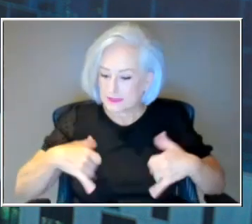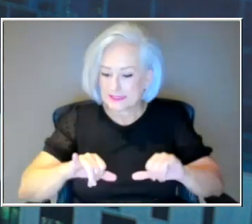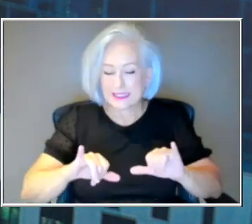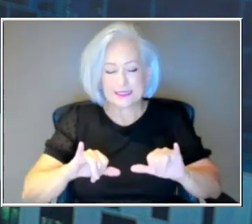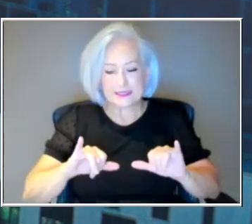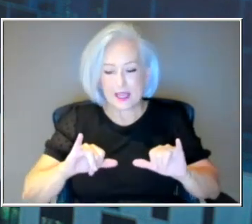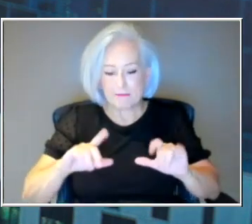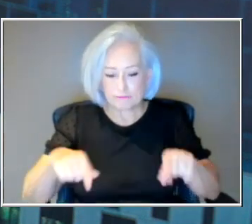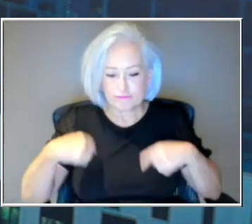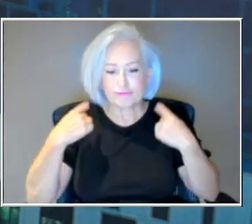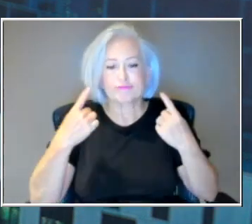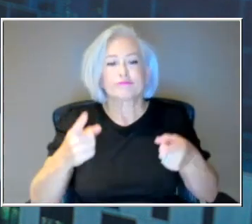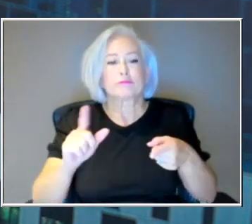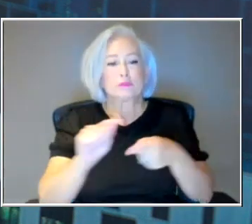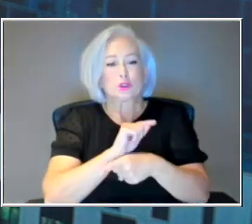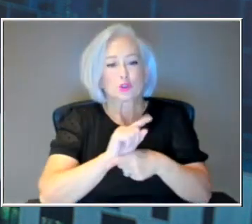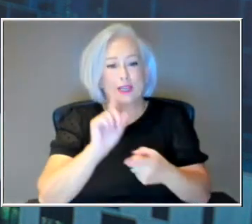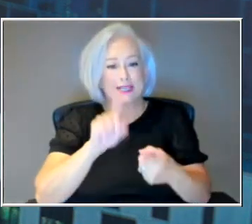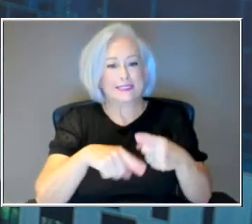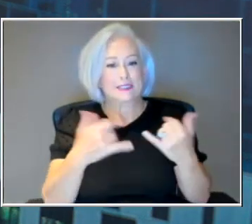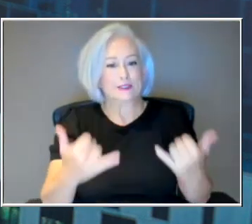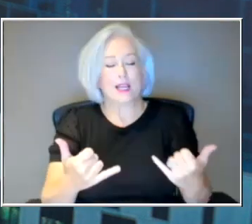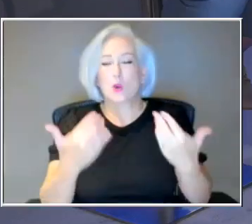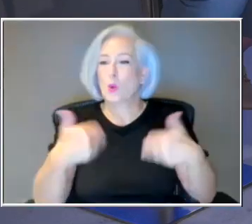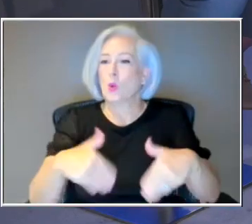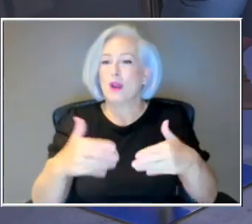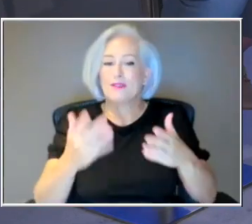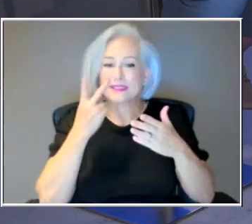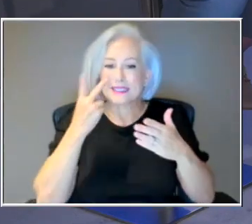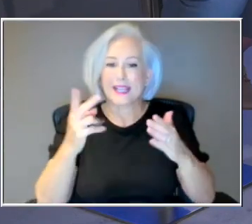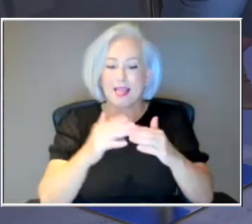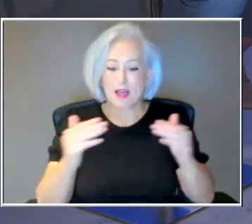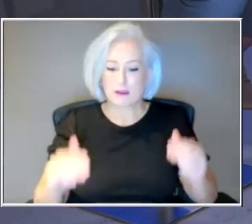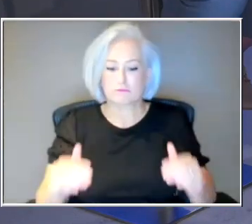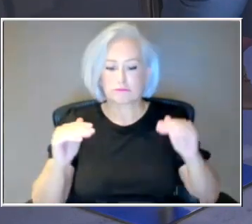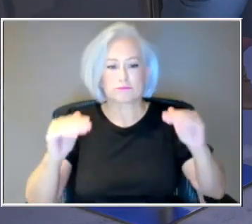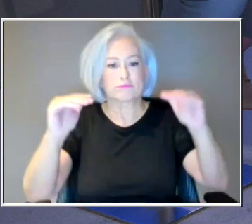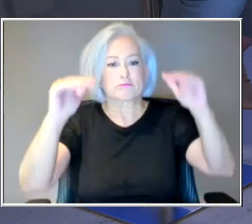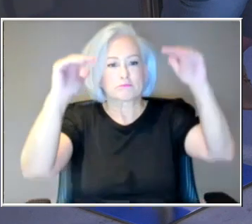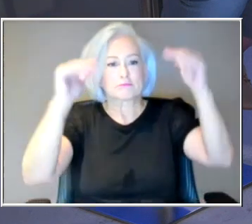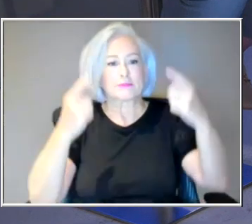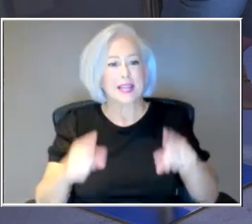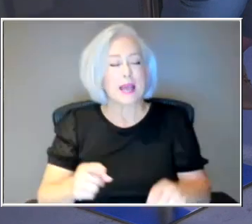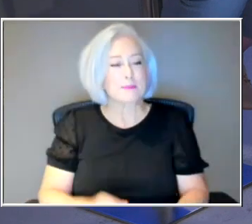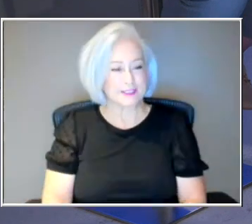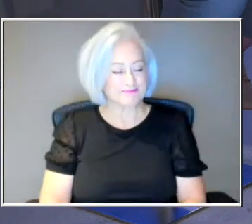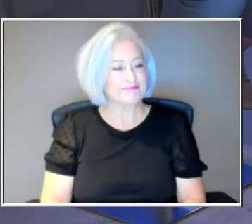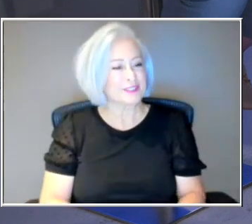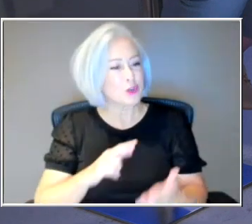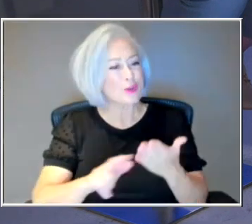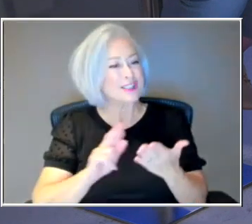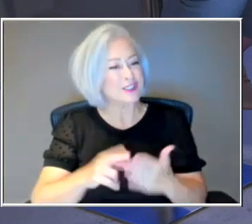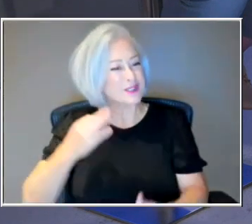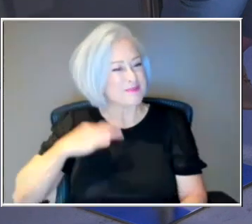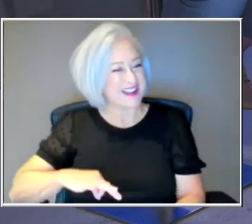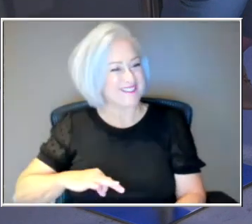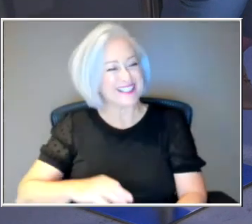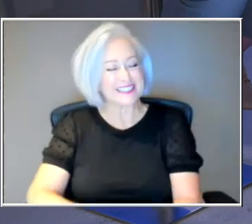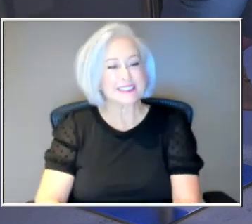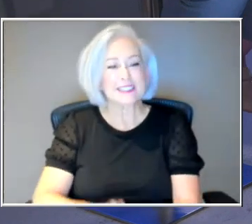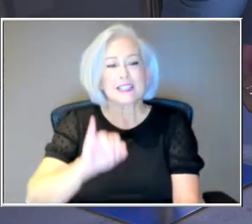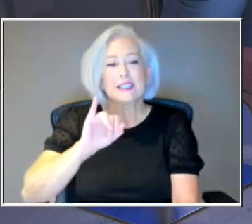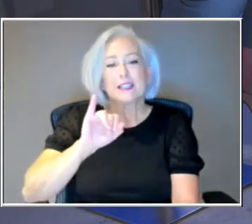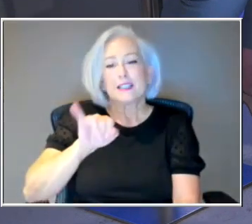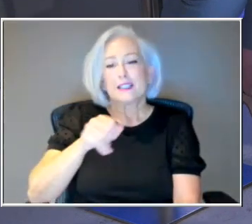now, we're really making progress. Research is paying off. It is. Jamie Johnson, what do you think, or maybe what do you wish